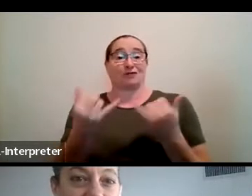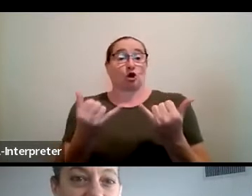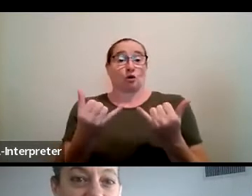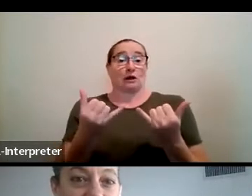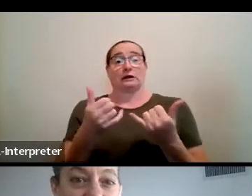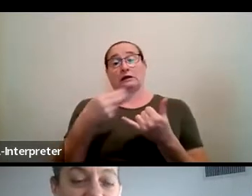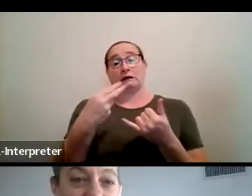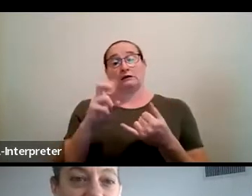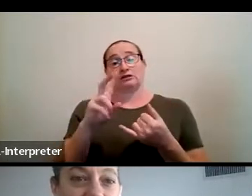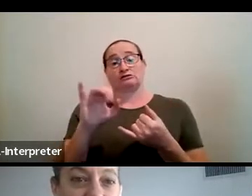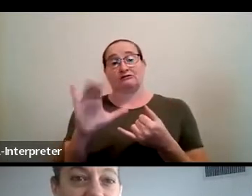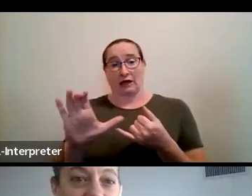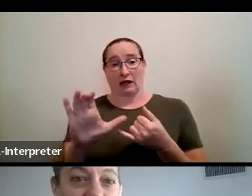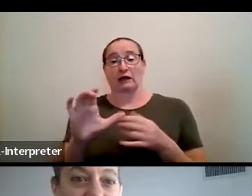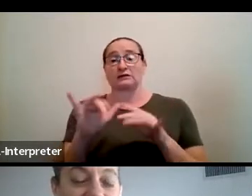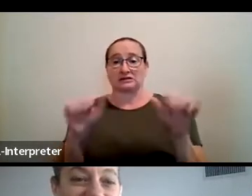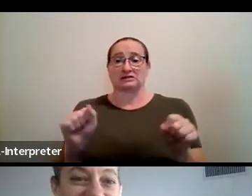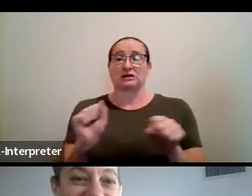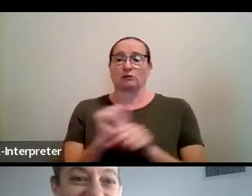working properly.